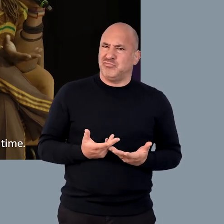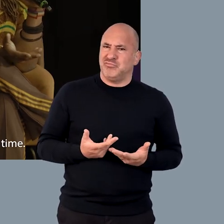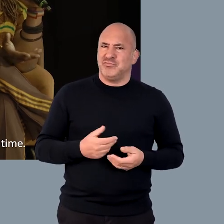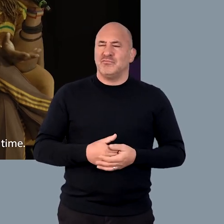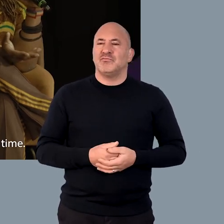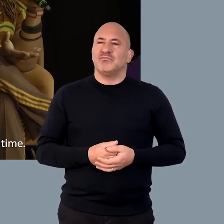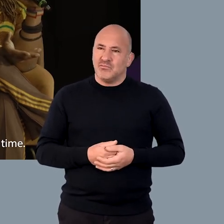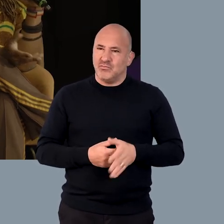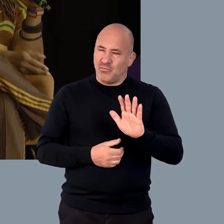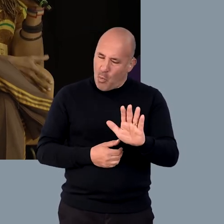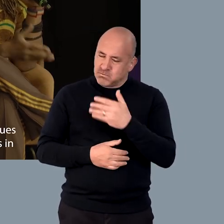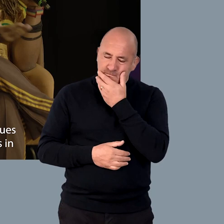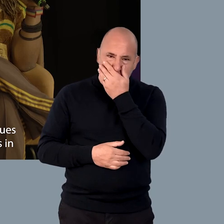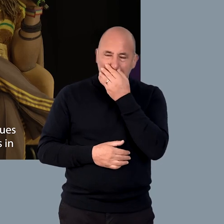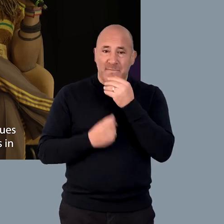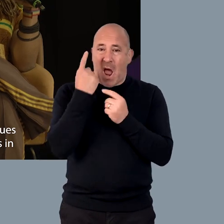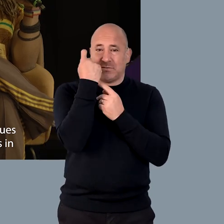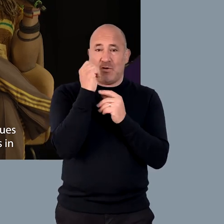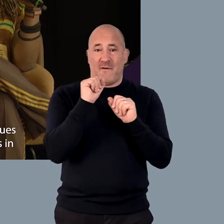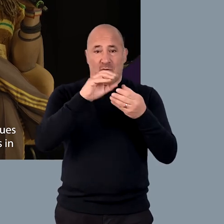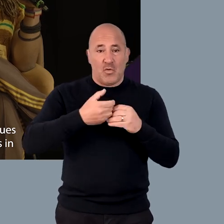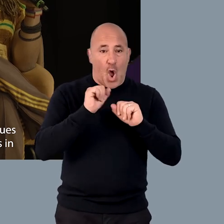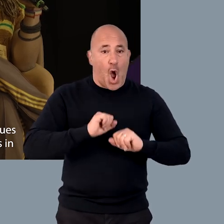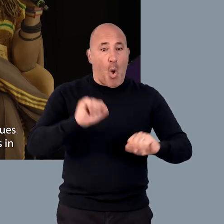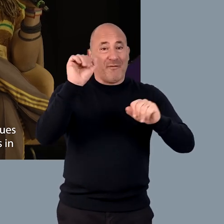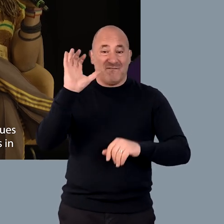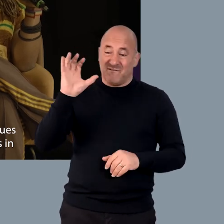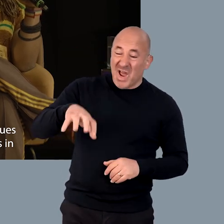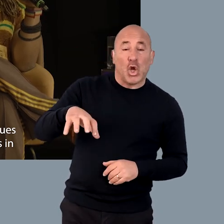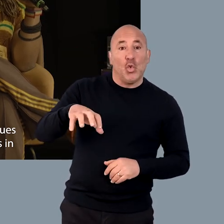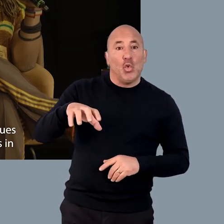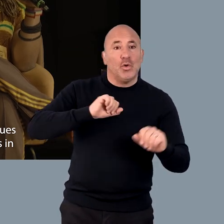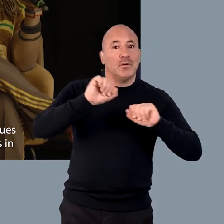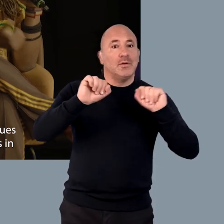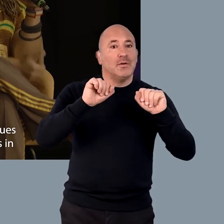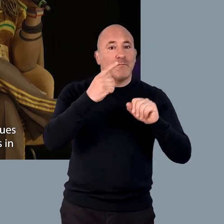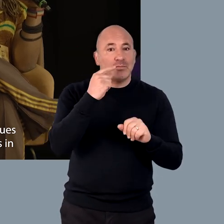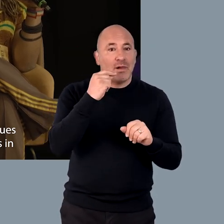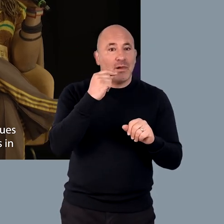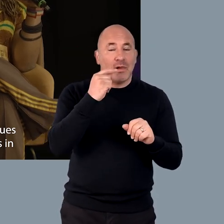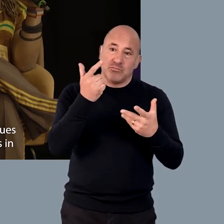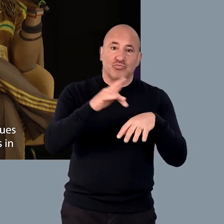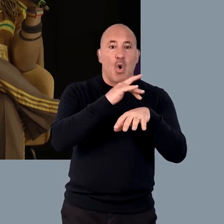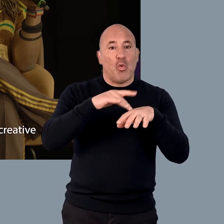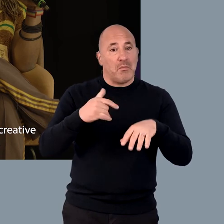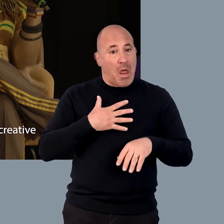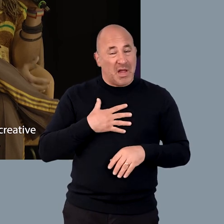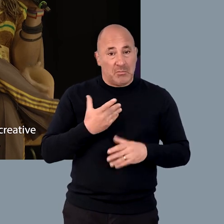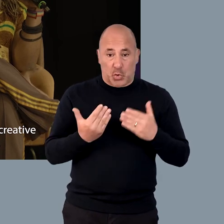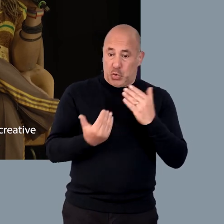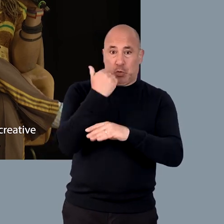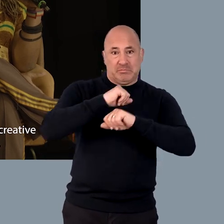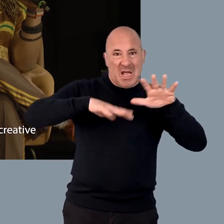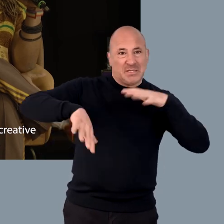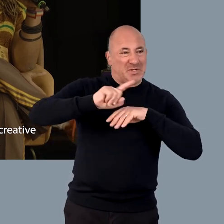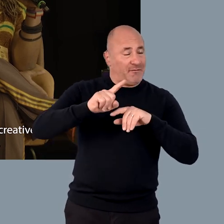isn't accepting us all the time So I like the idea of making your own venues whenever possible and putting on shows in in new